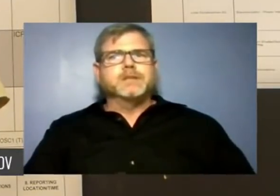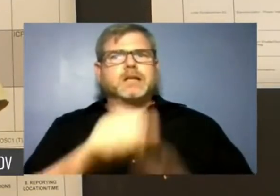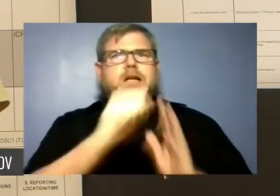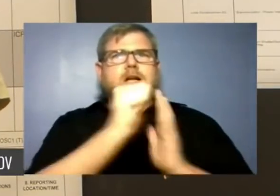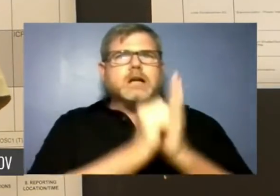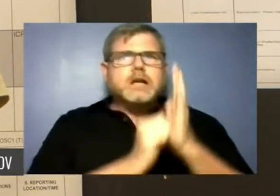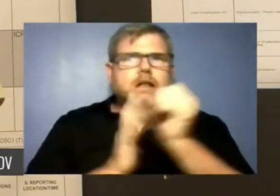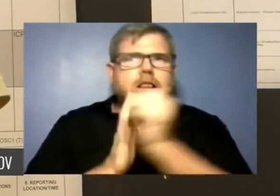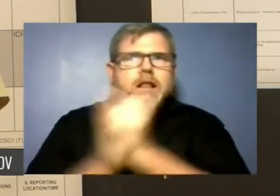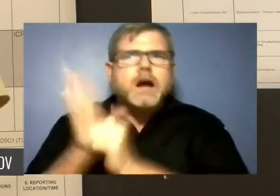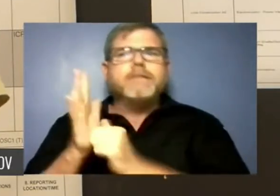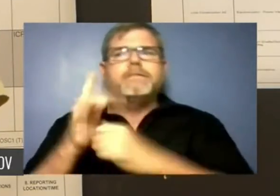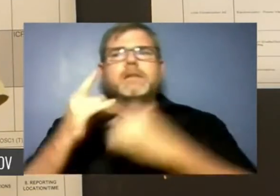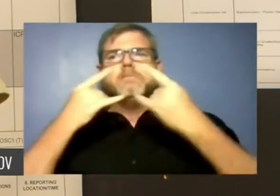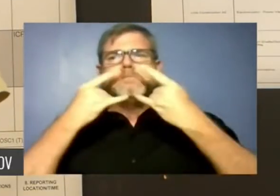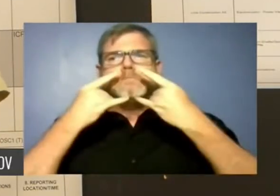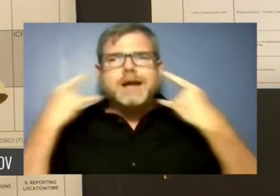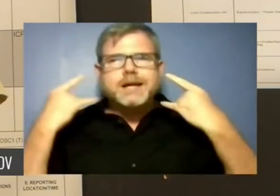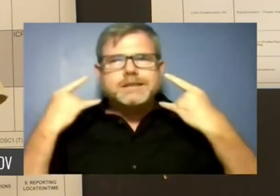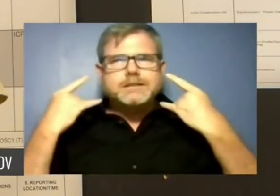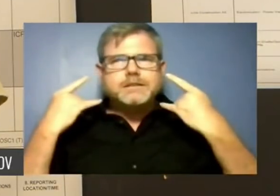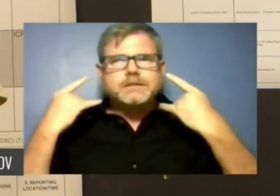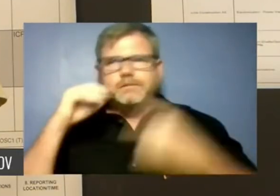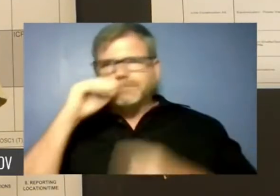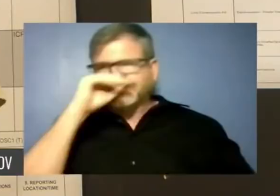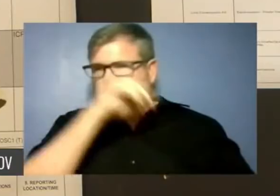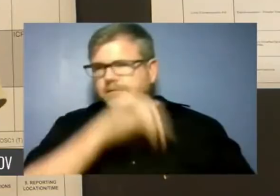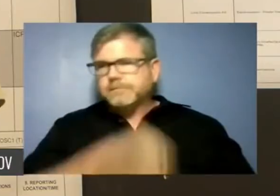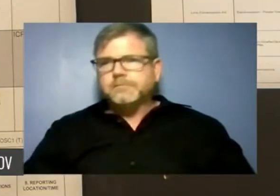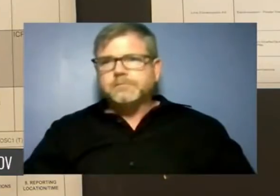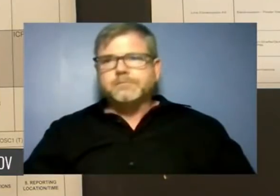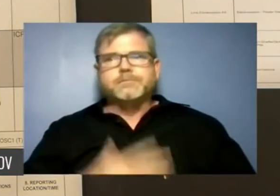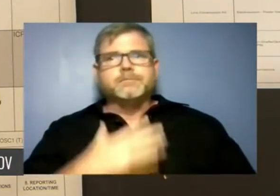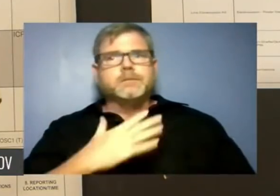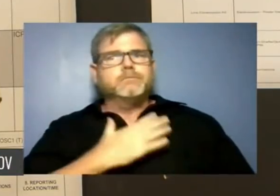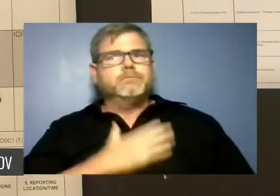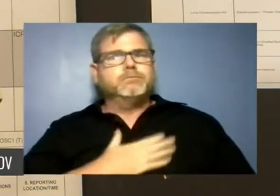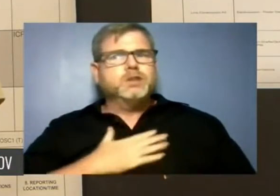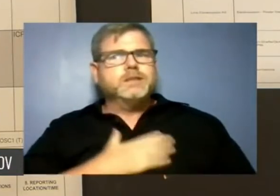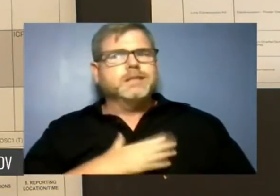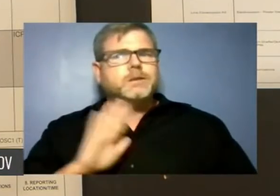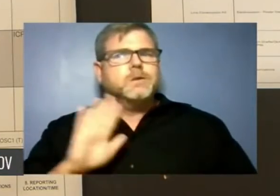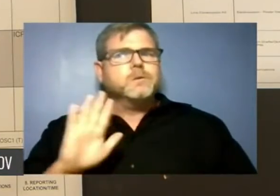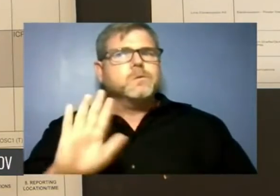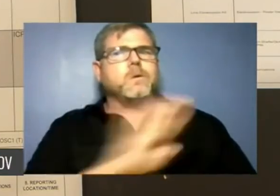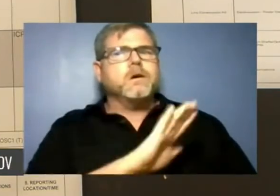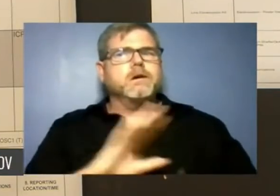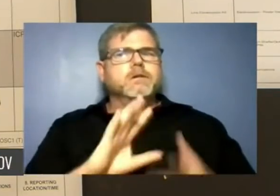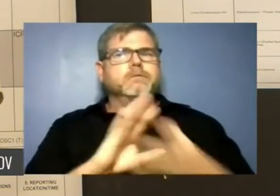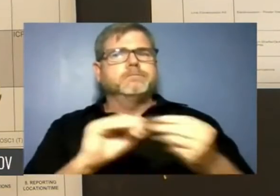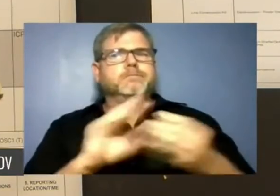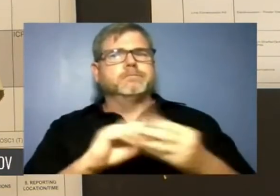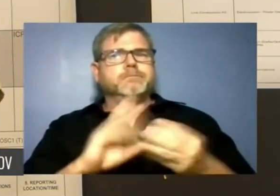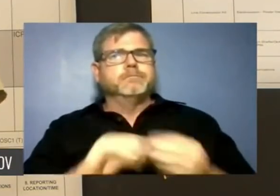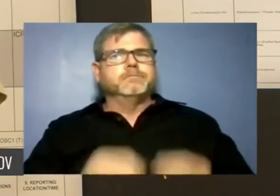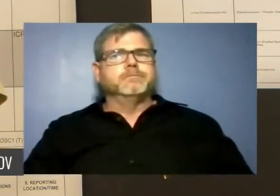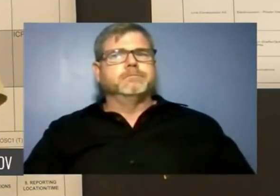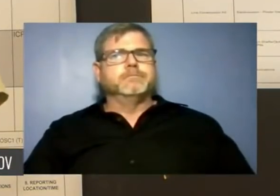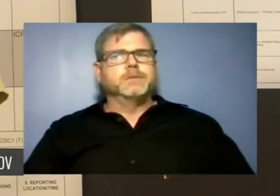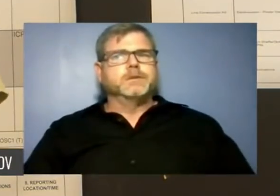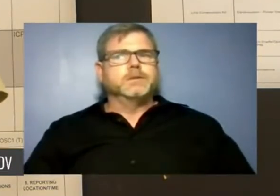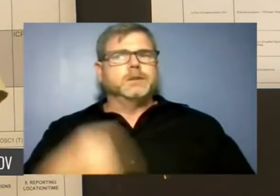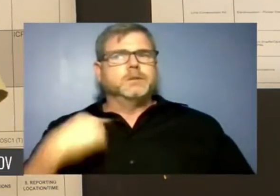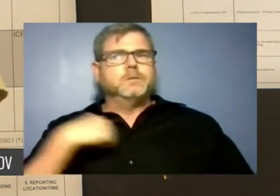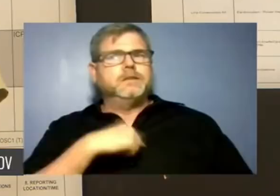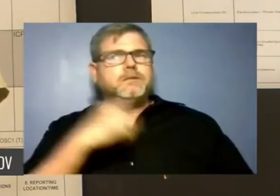We all hoped a year ago that we would be done with COVID. we would be in a different place, and we wouldn't have